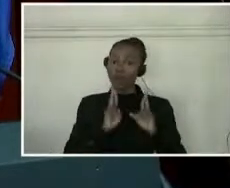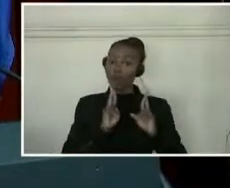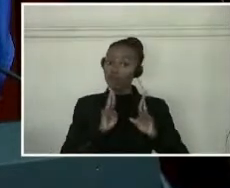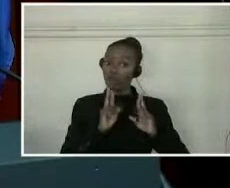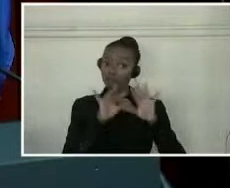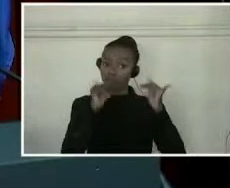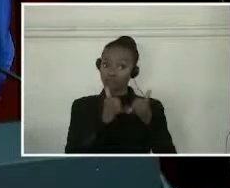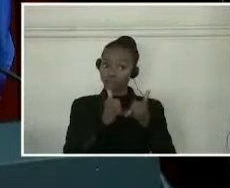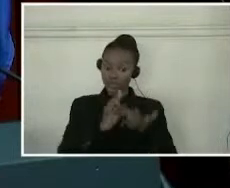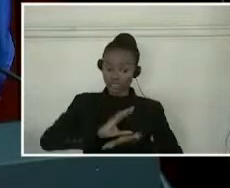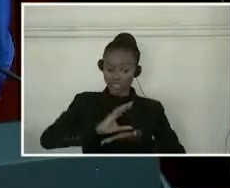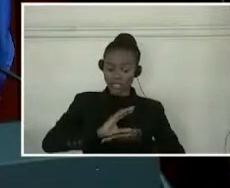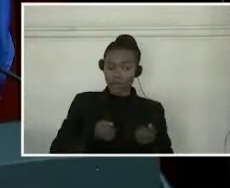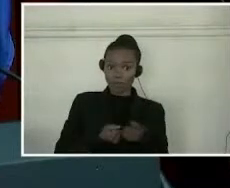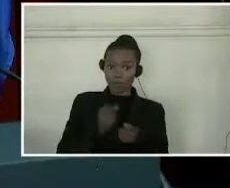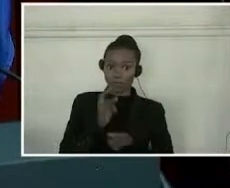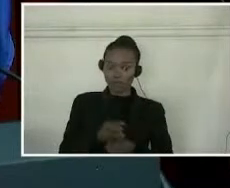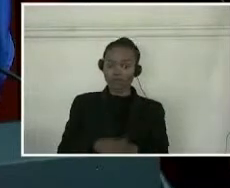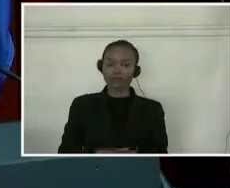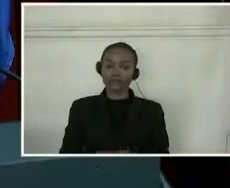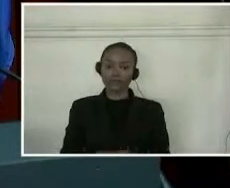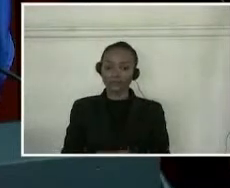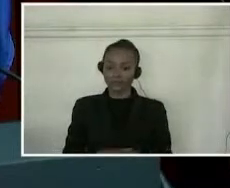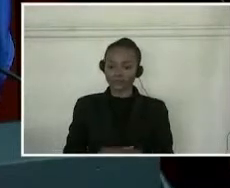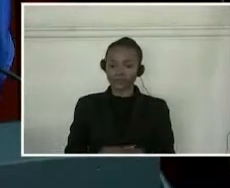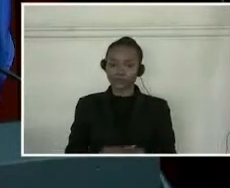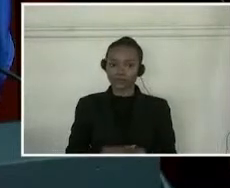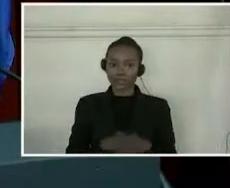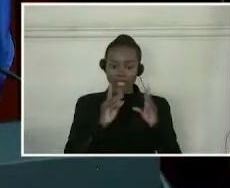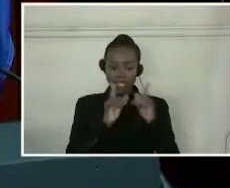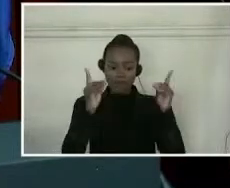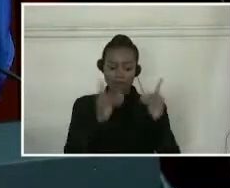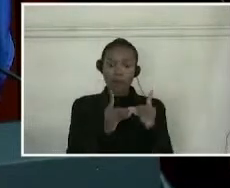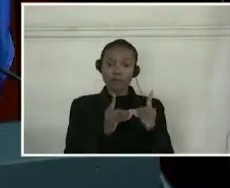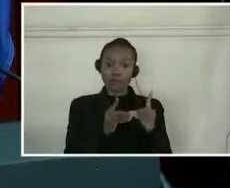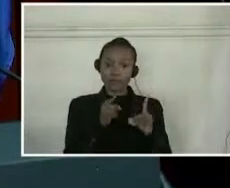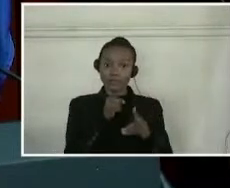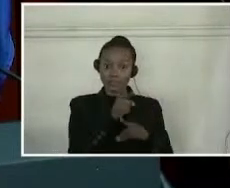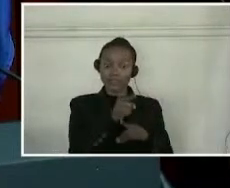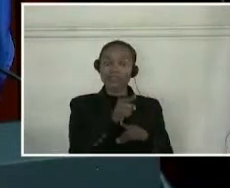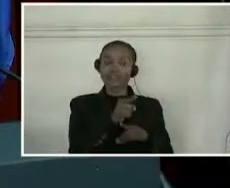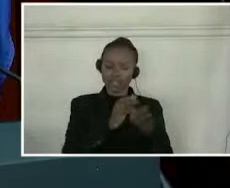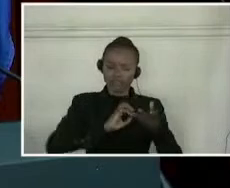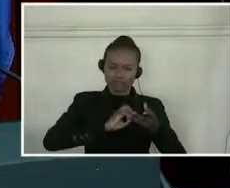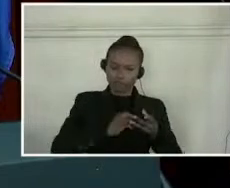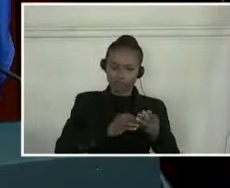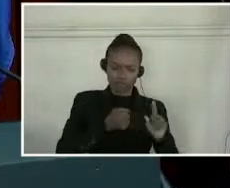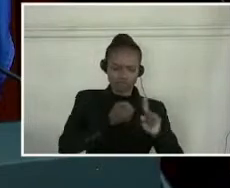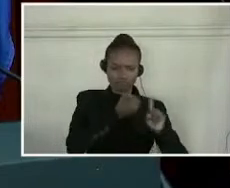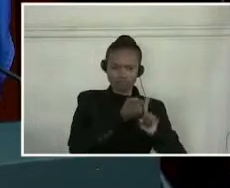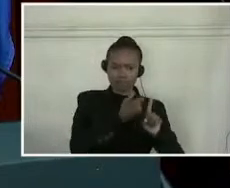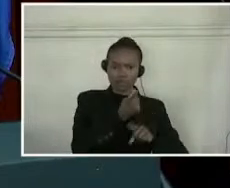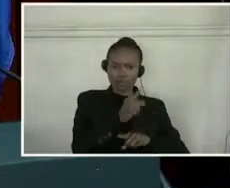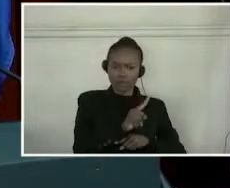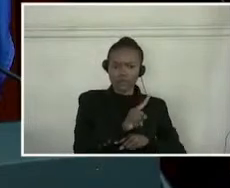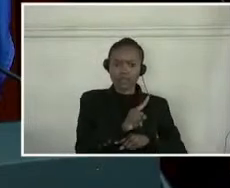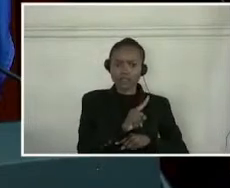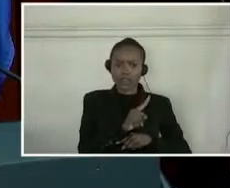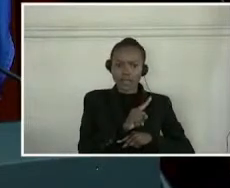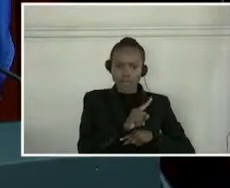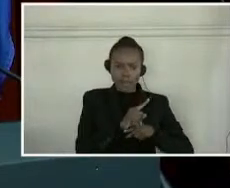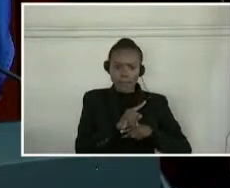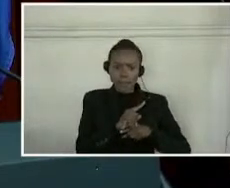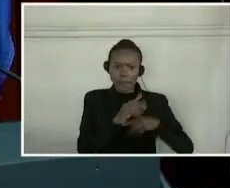the department has instrumentally the department has been instrumental in rebuilding boxing in the province the